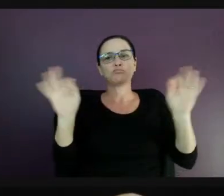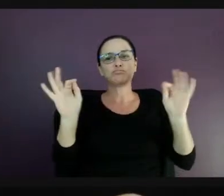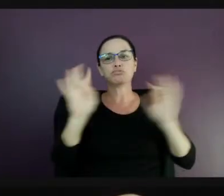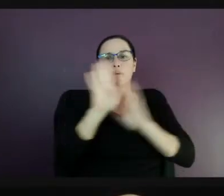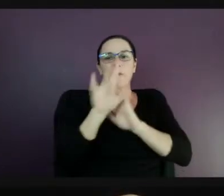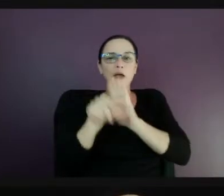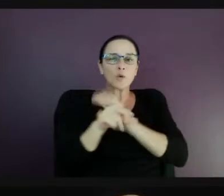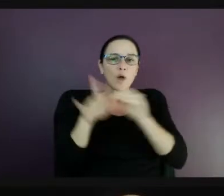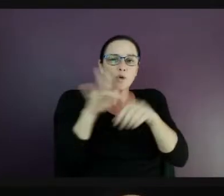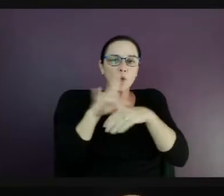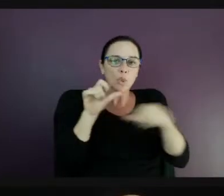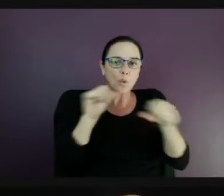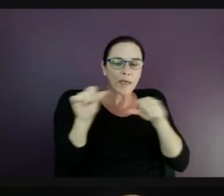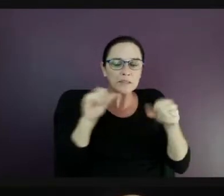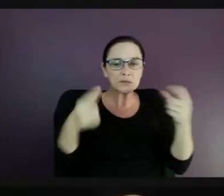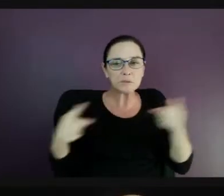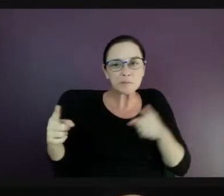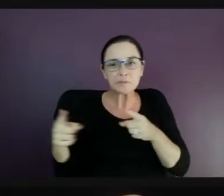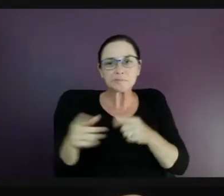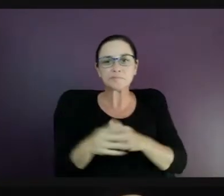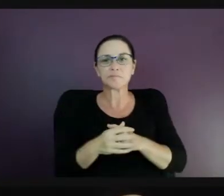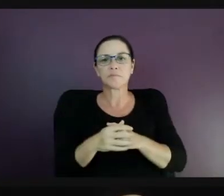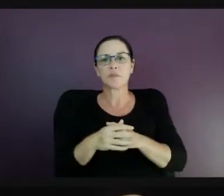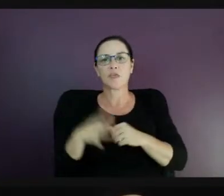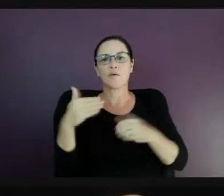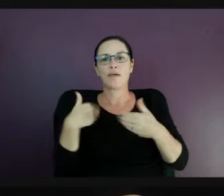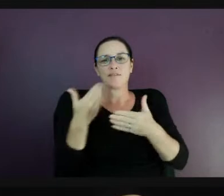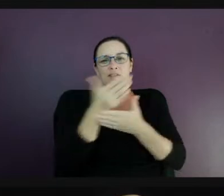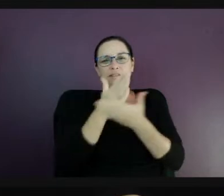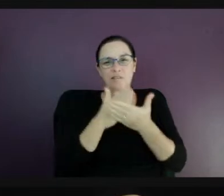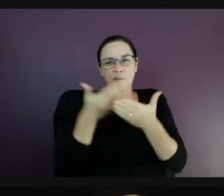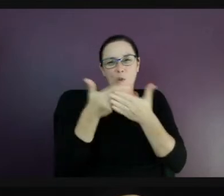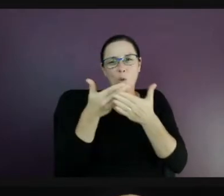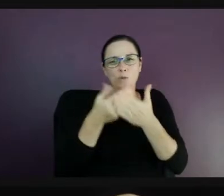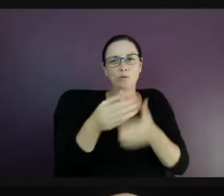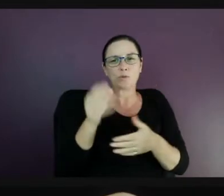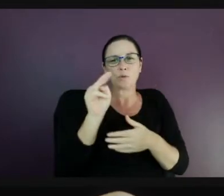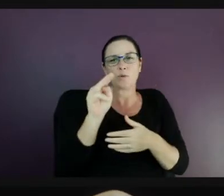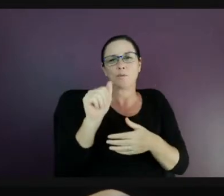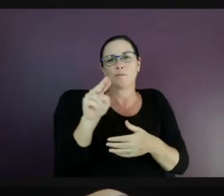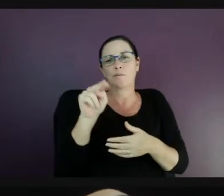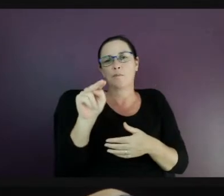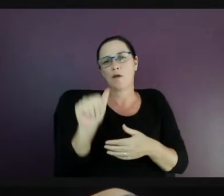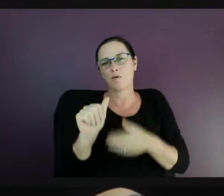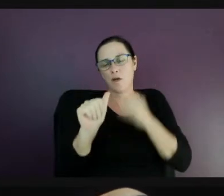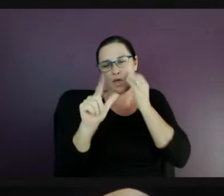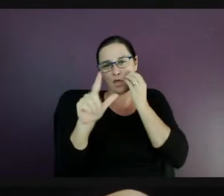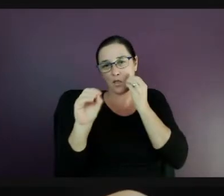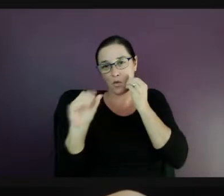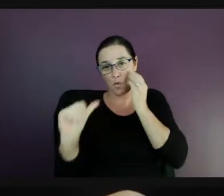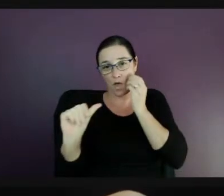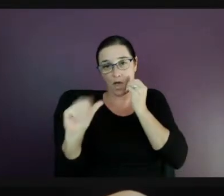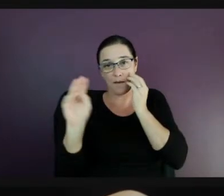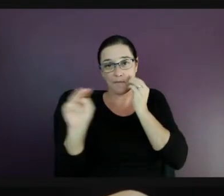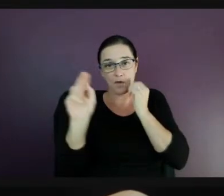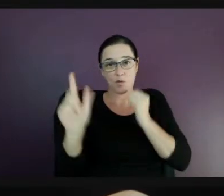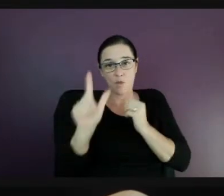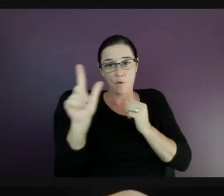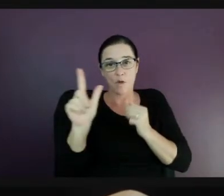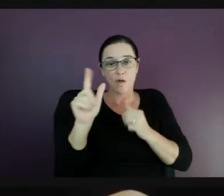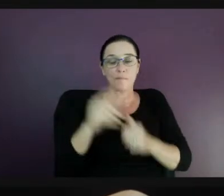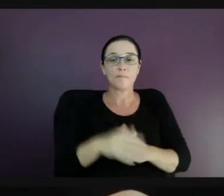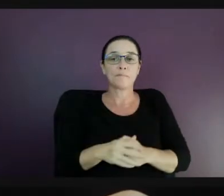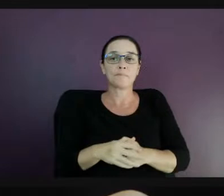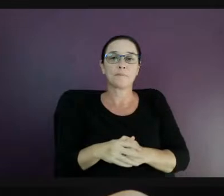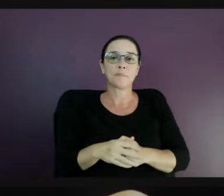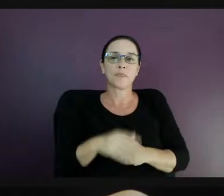as usual. We have earthquakes under Mauna Loa. Some of these are fairly deep up here. This one I want to say 23 miles,